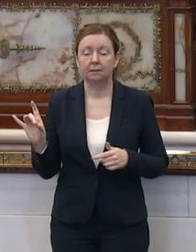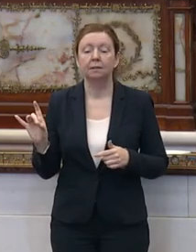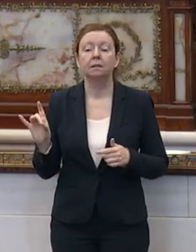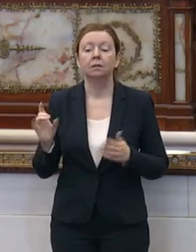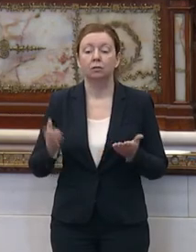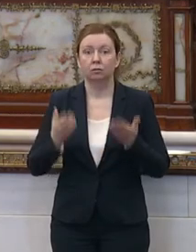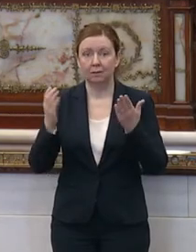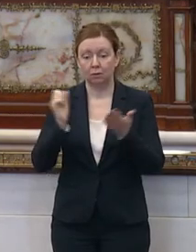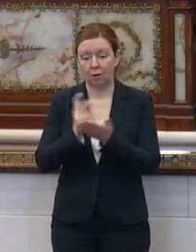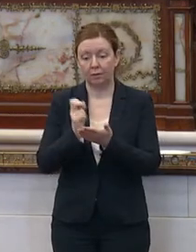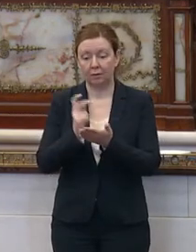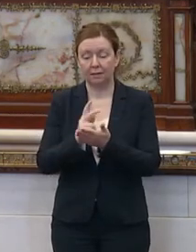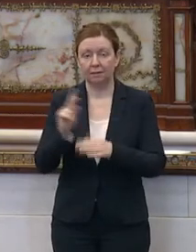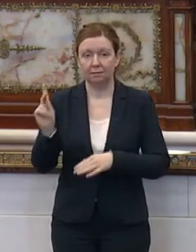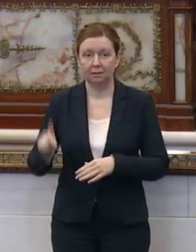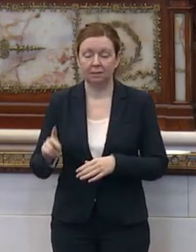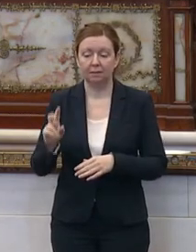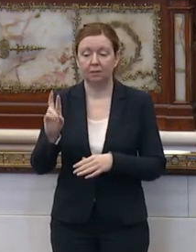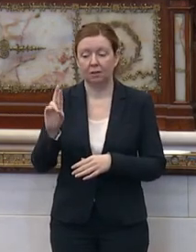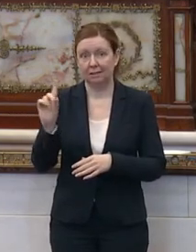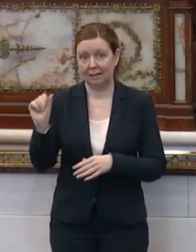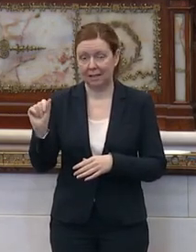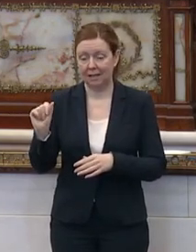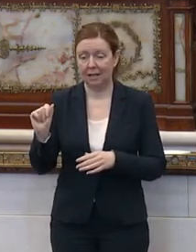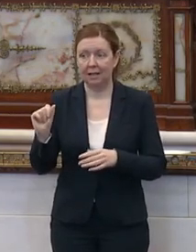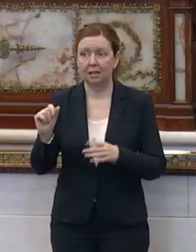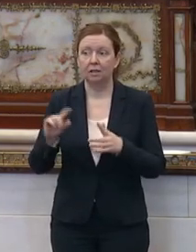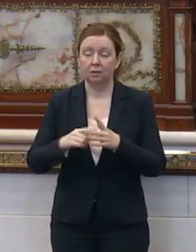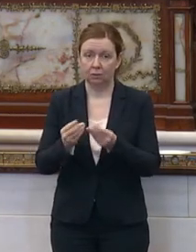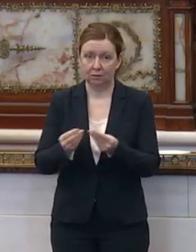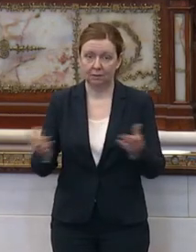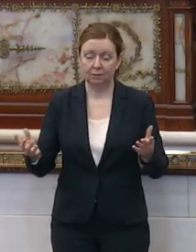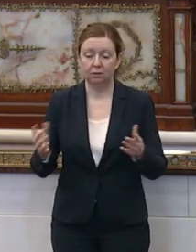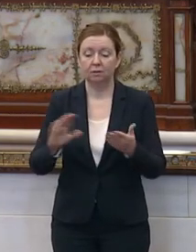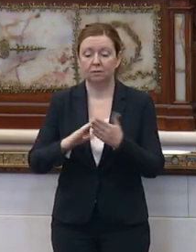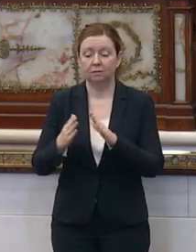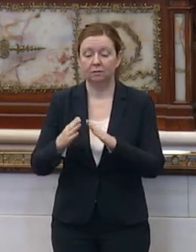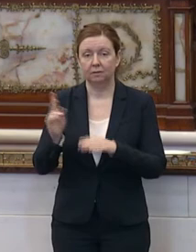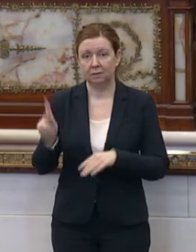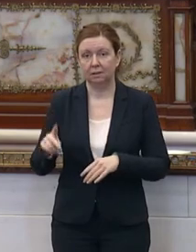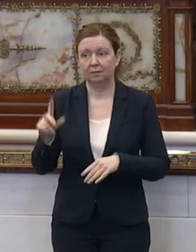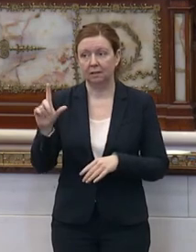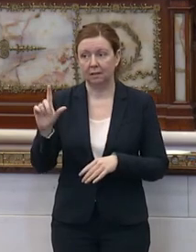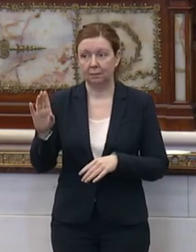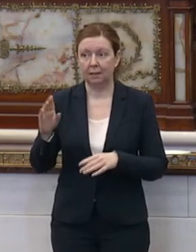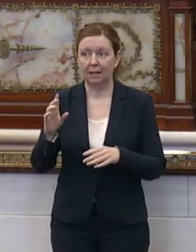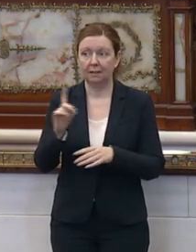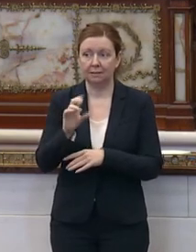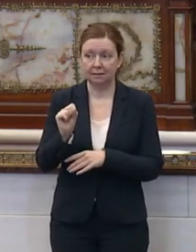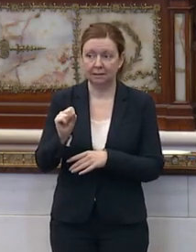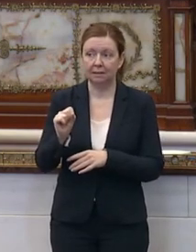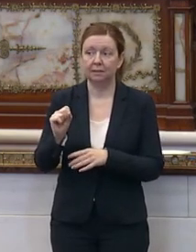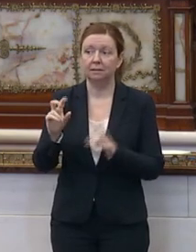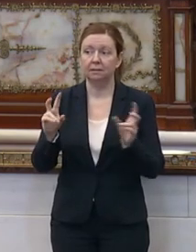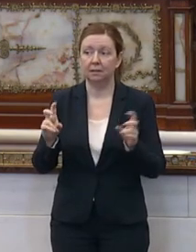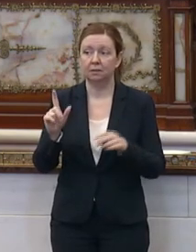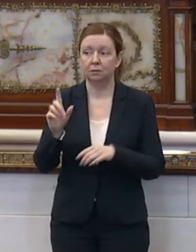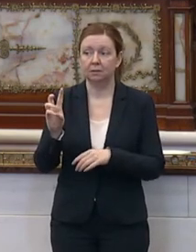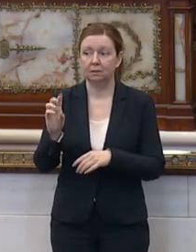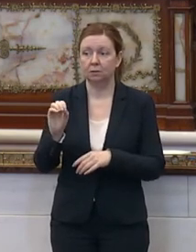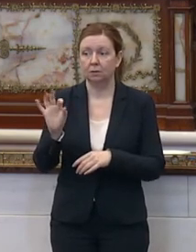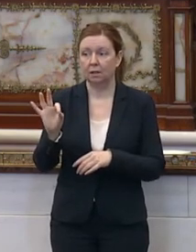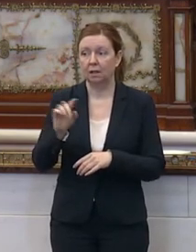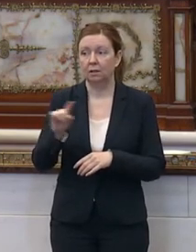220198, entitled a resolution authorizing the Philadelphia Redevelopment Authority to execute and deliver to the Philadelphia Land Bank deeds conveying Title II 2609